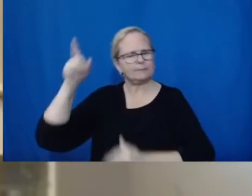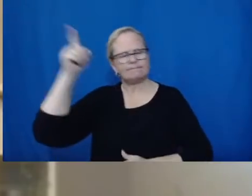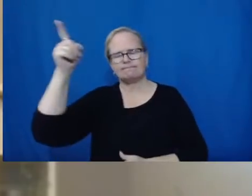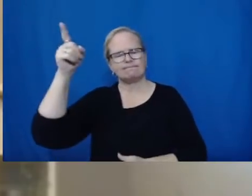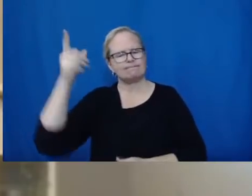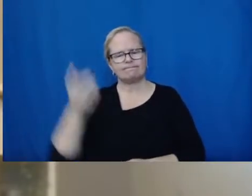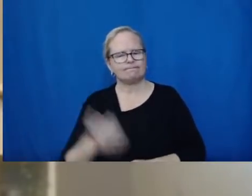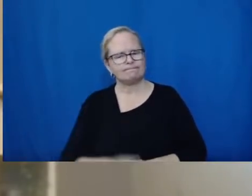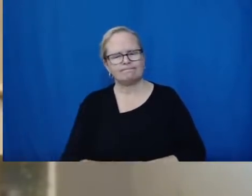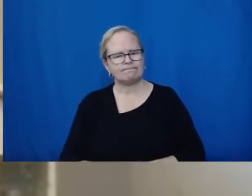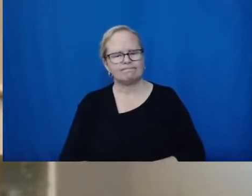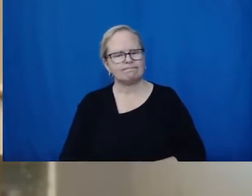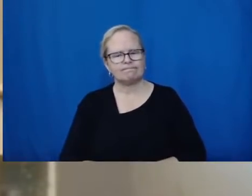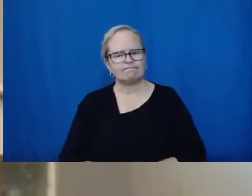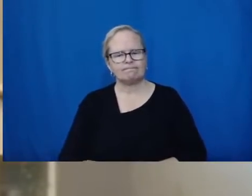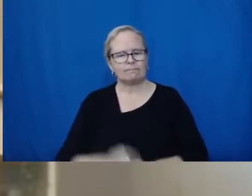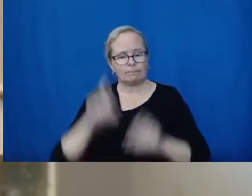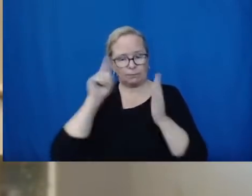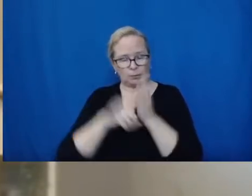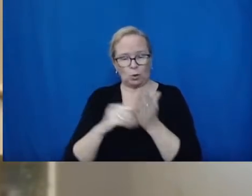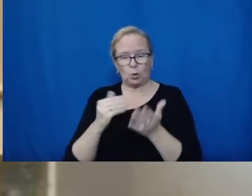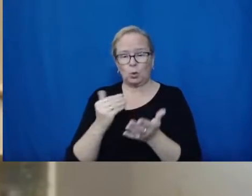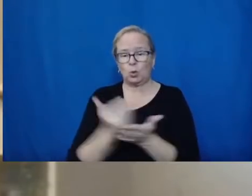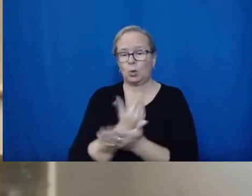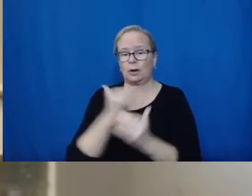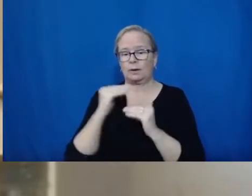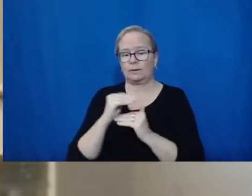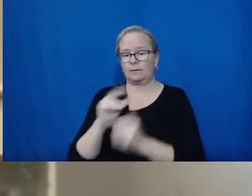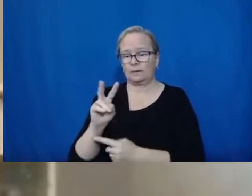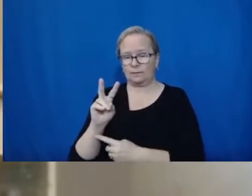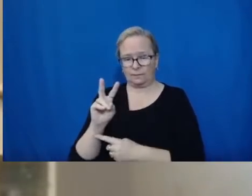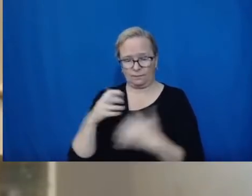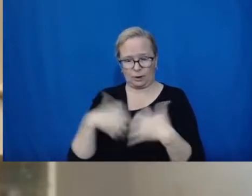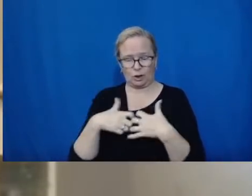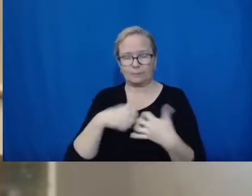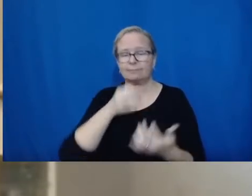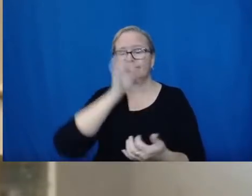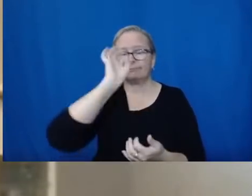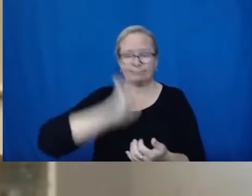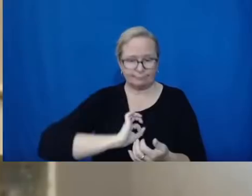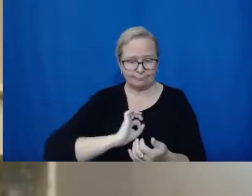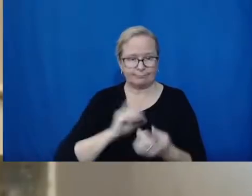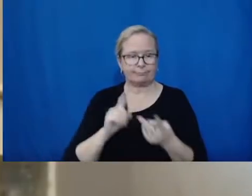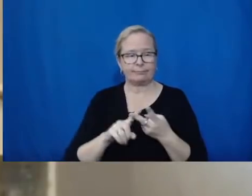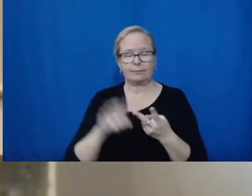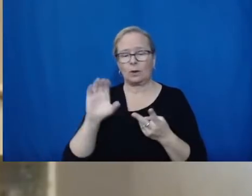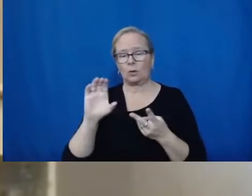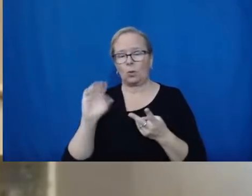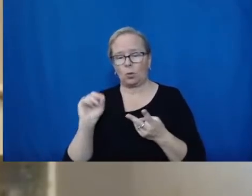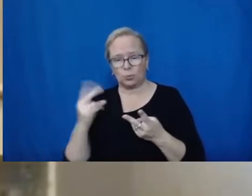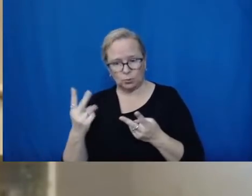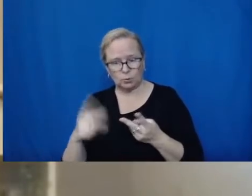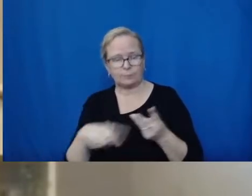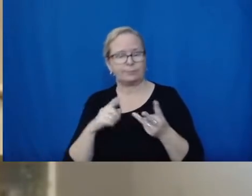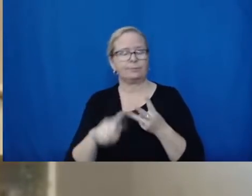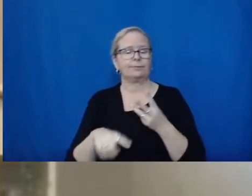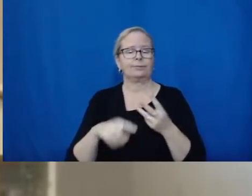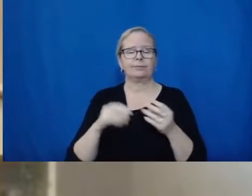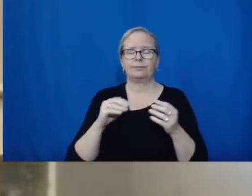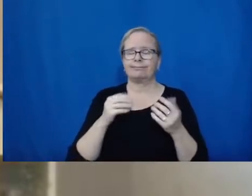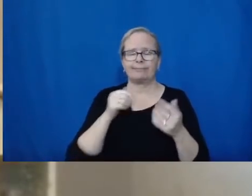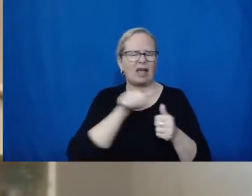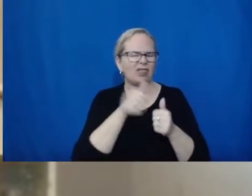announcing new measures like ventilation assessments, CO2 monitors, and we would have wanted to see